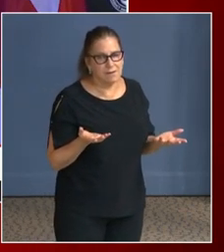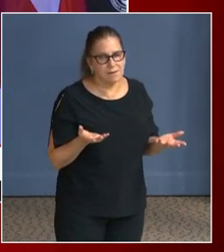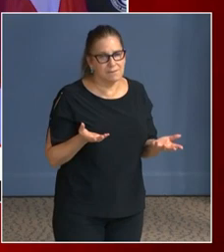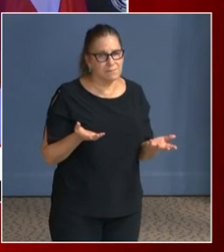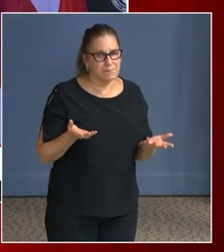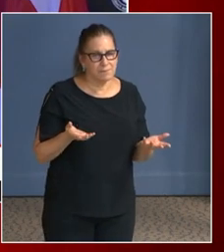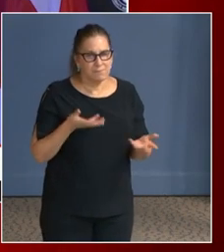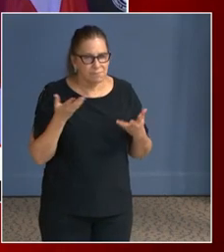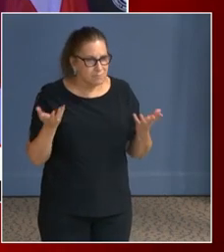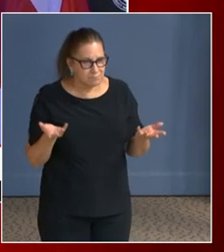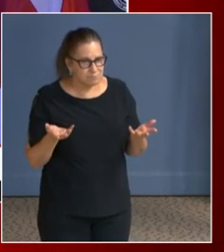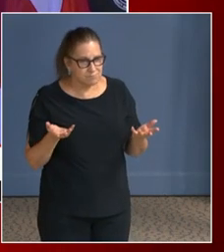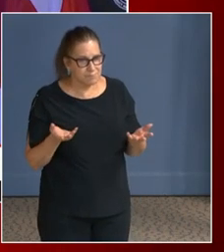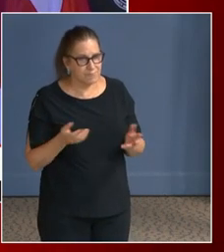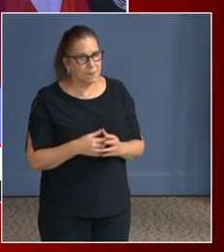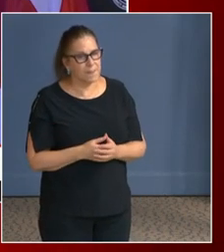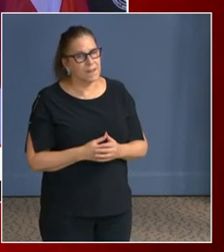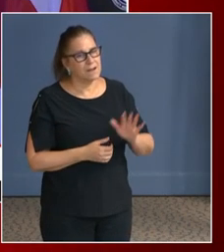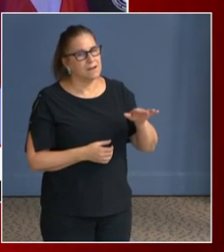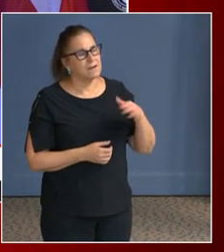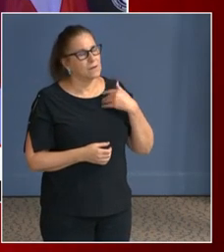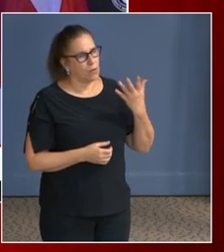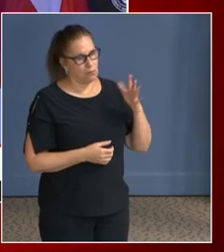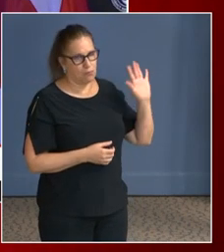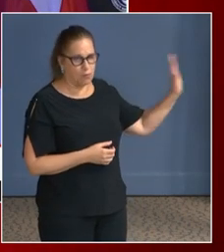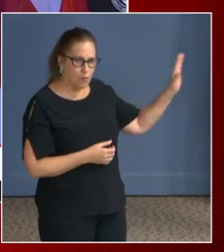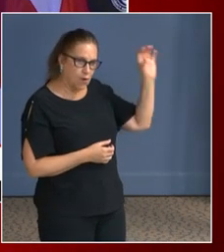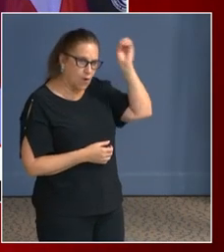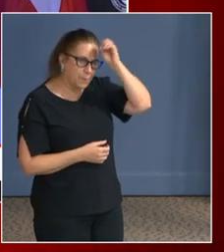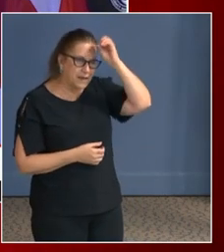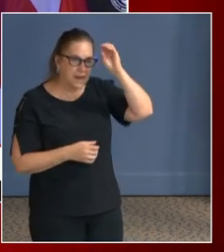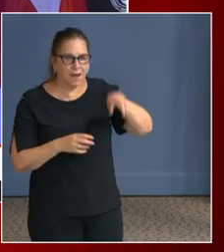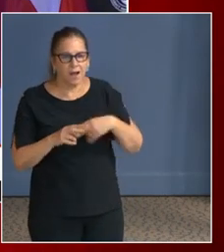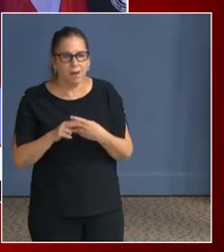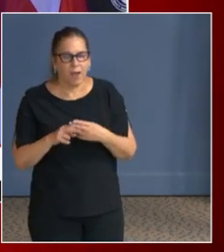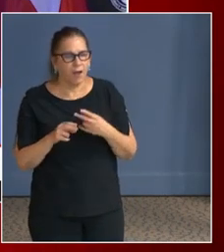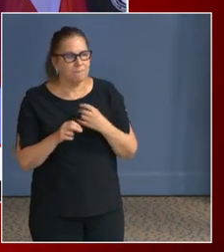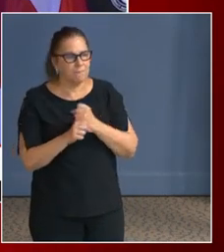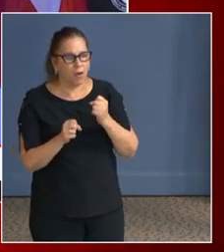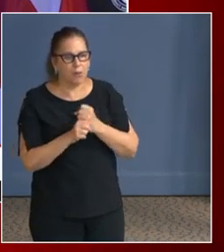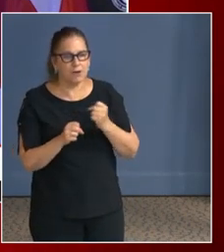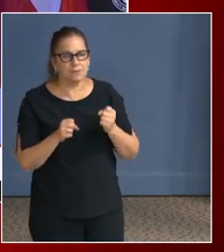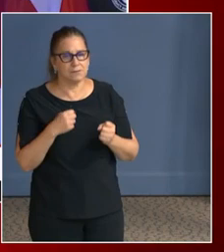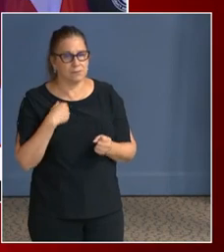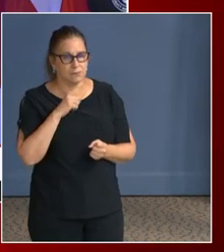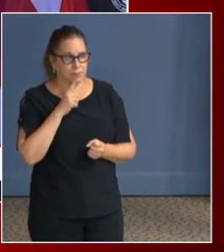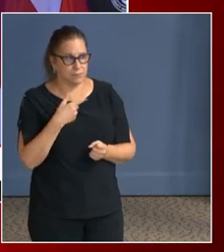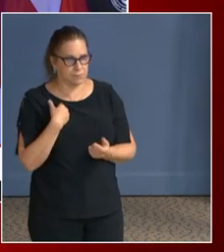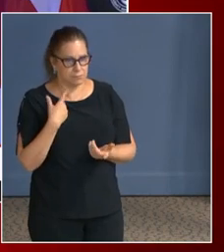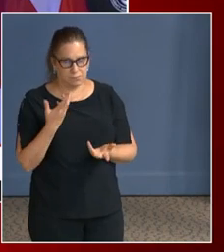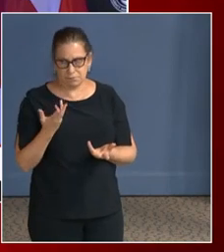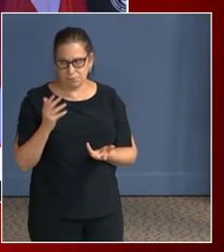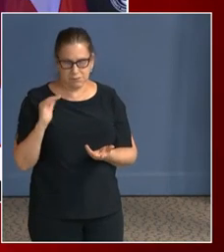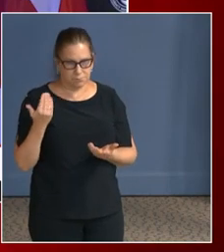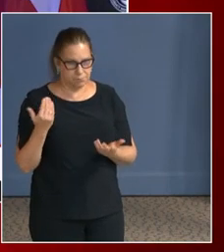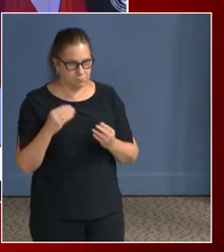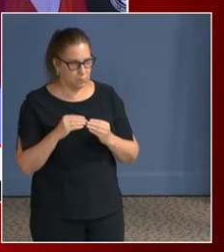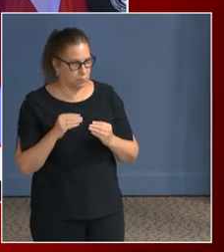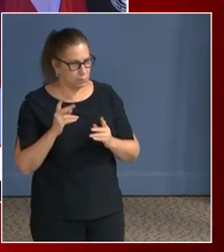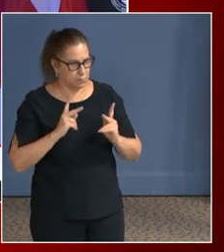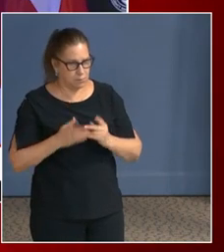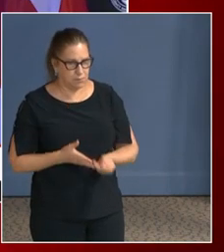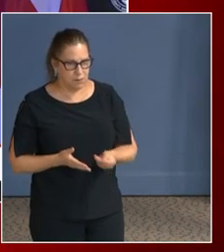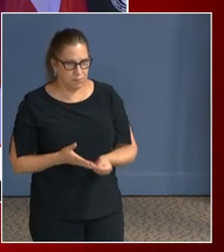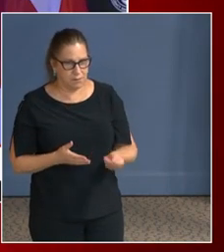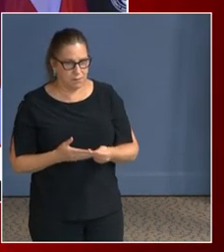objective statement? No, I'd just be interested in your opinion about why we're hearing so many more fireworks. I don't know that we are hearing so many more fireworks.